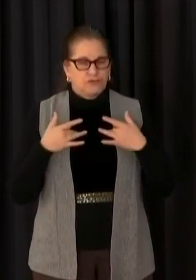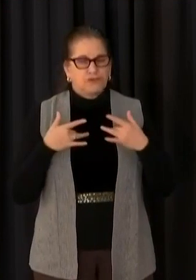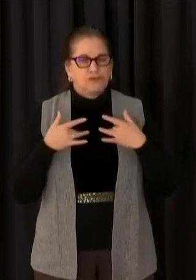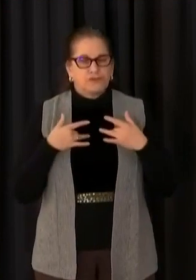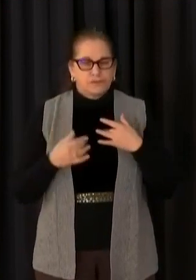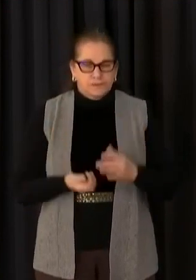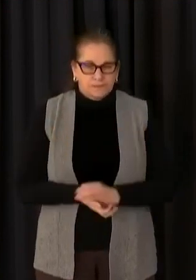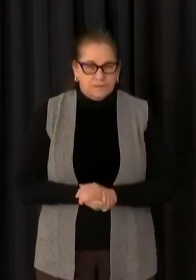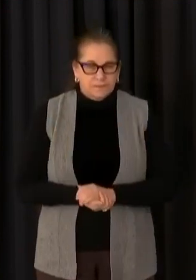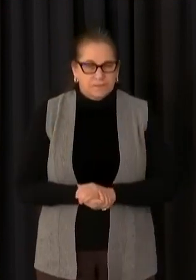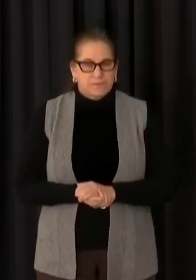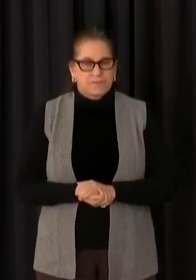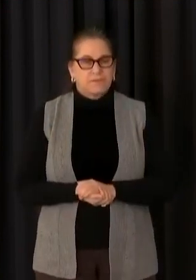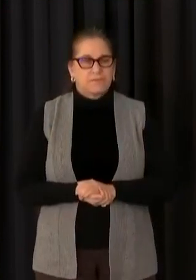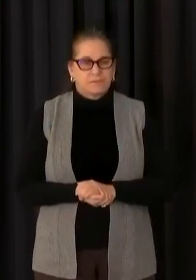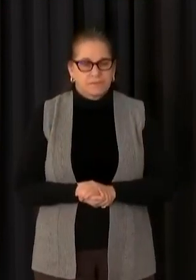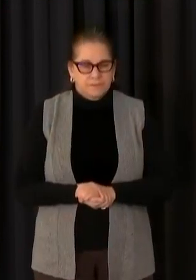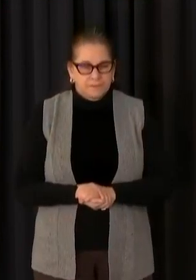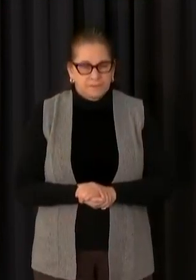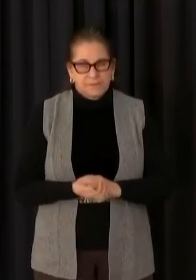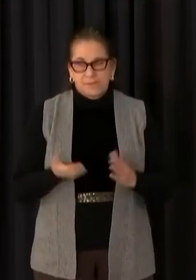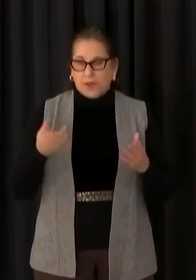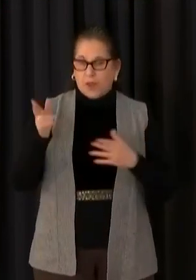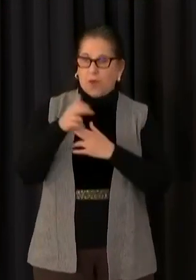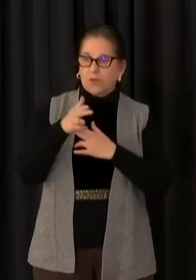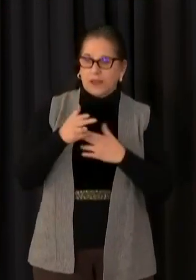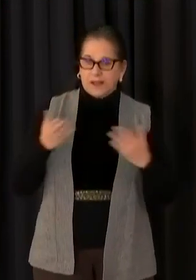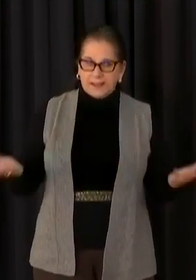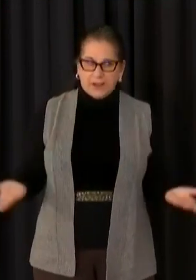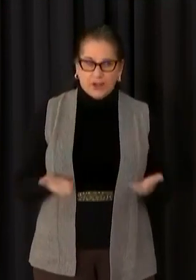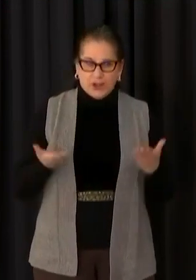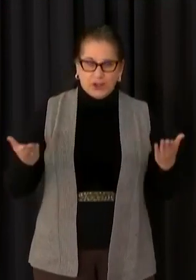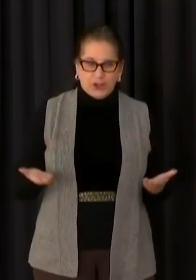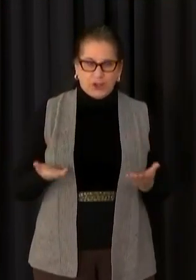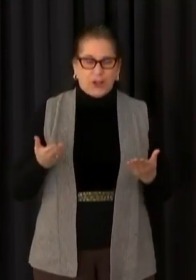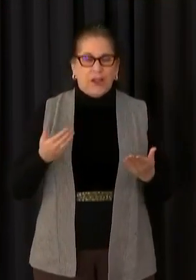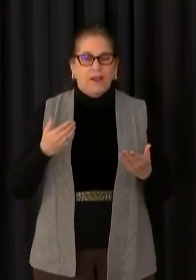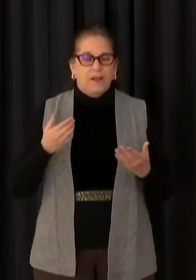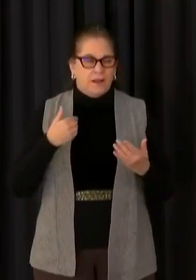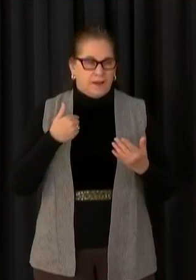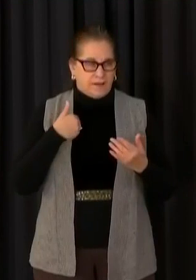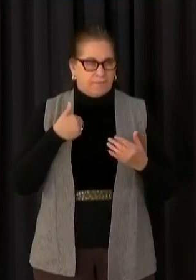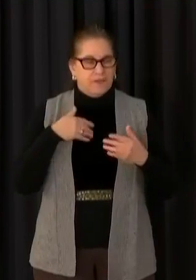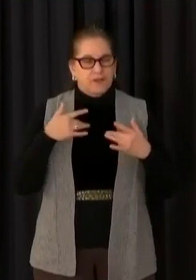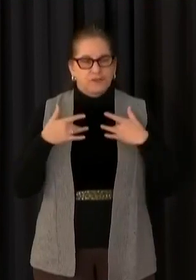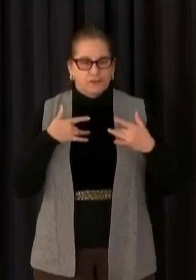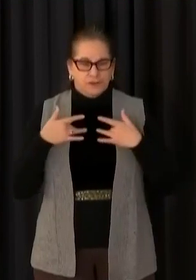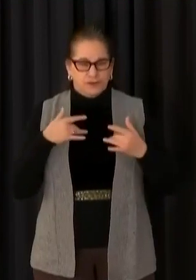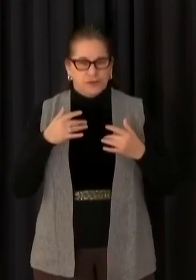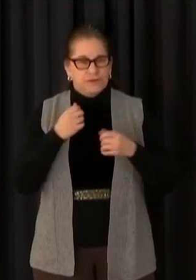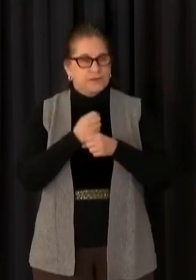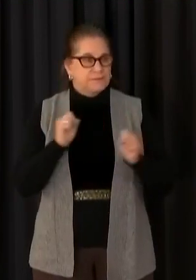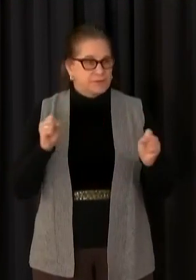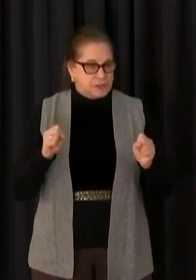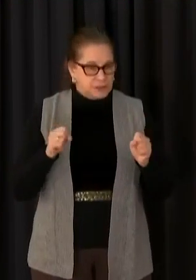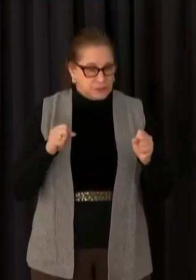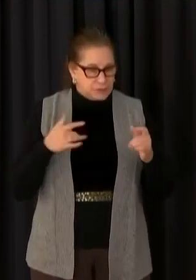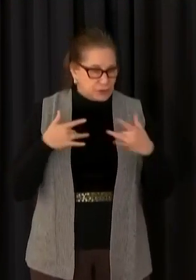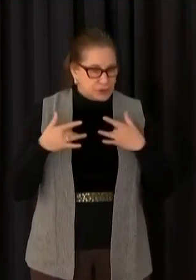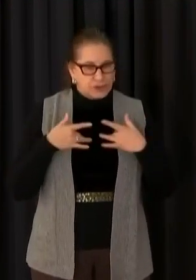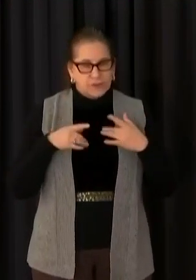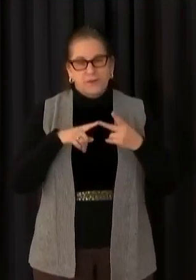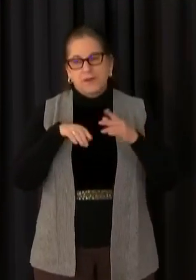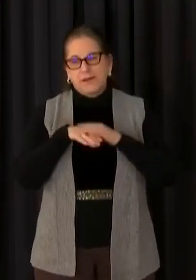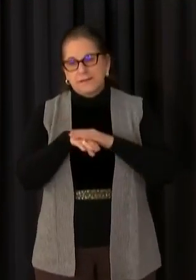of all, those that are in the perimeter will have some access concerns. There are some safety concerns for